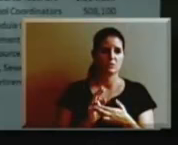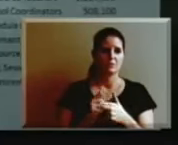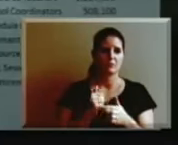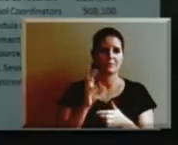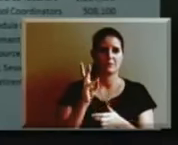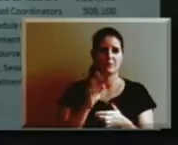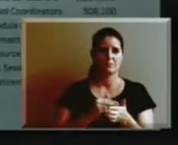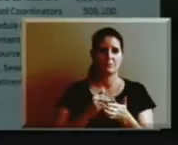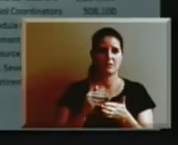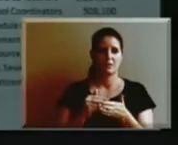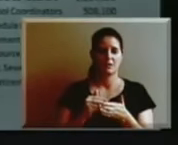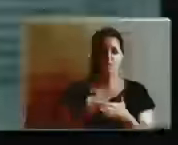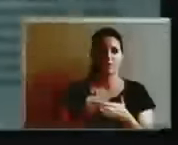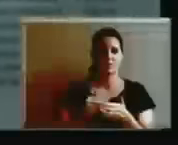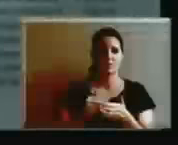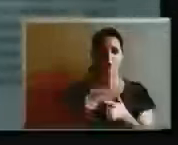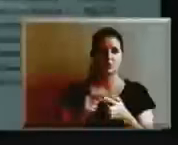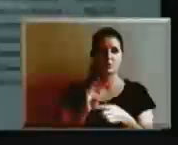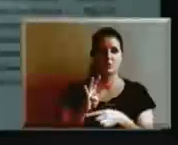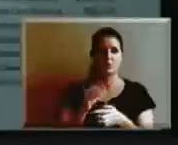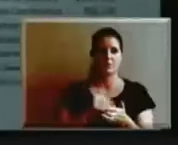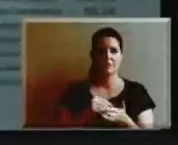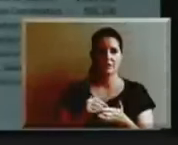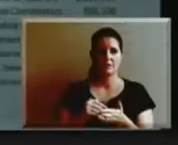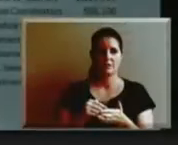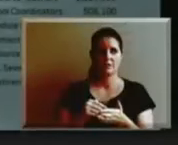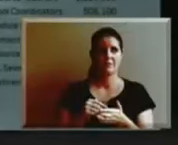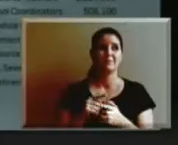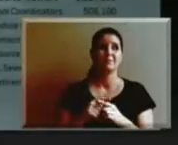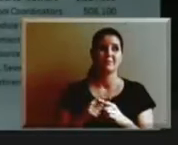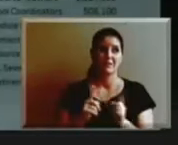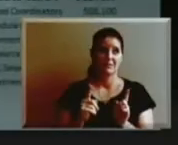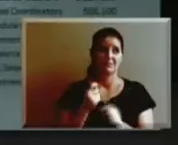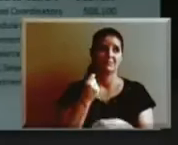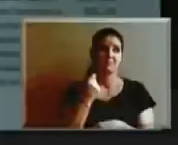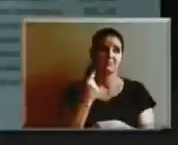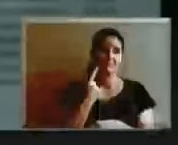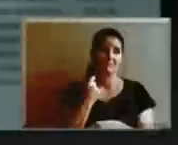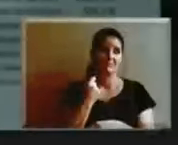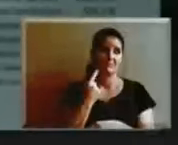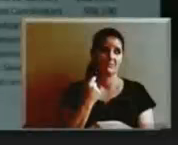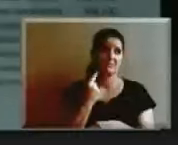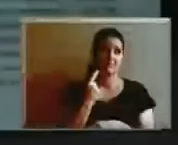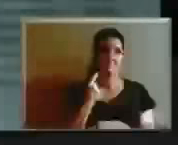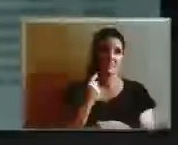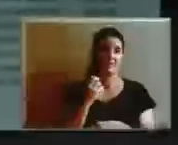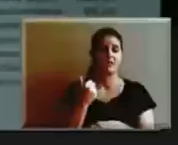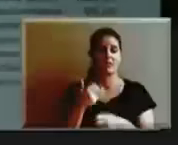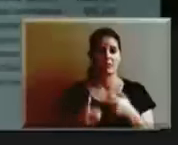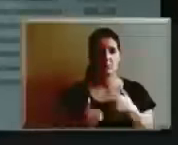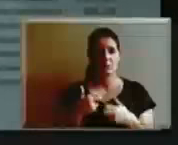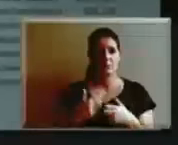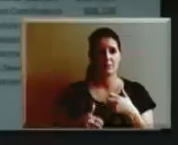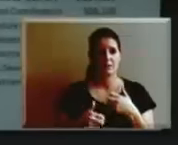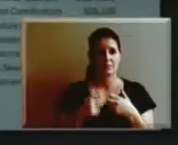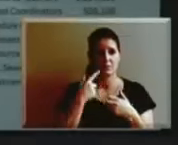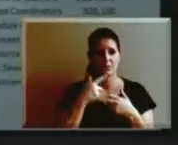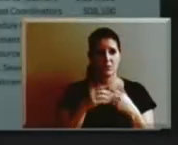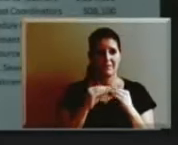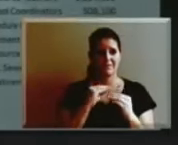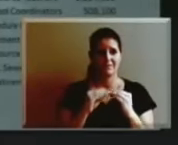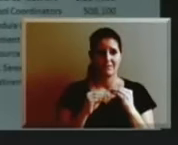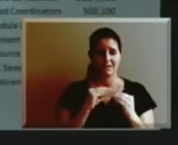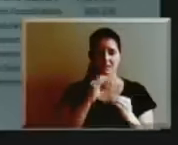of the cost saving. We reduced it to $4 million. However, with that comes issues in order to maintain